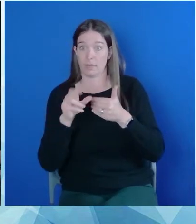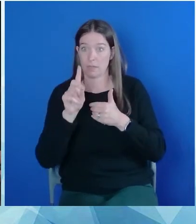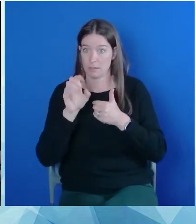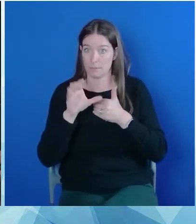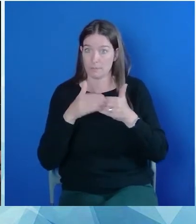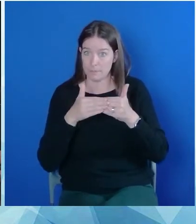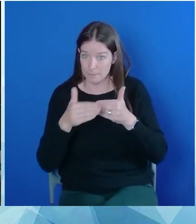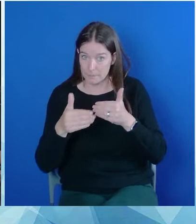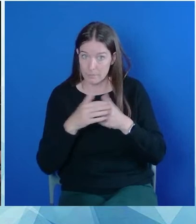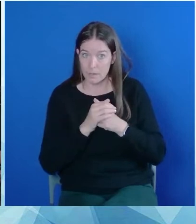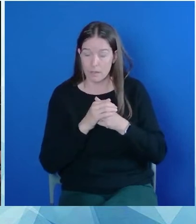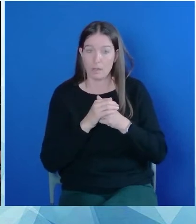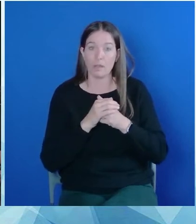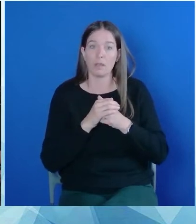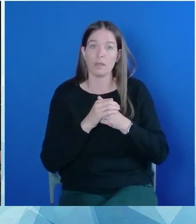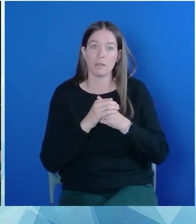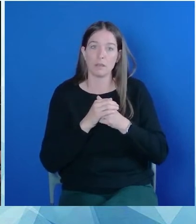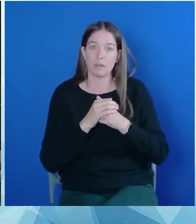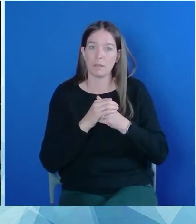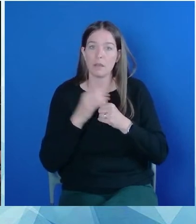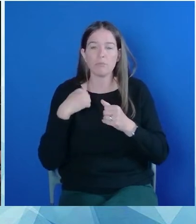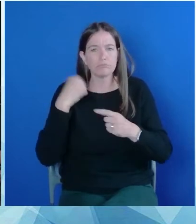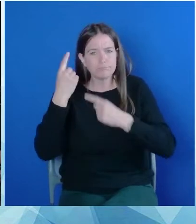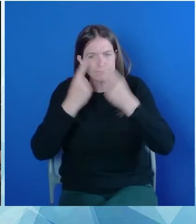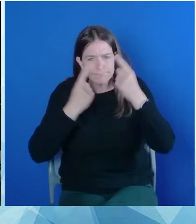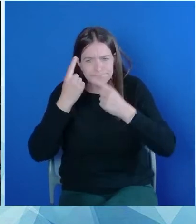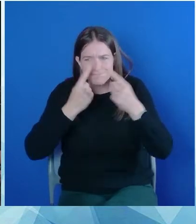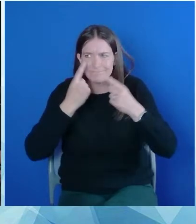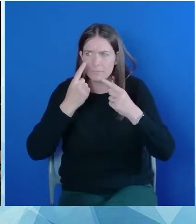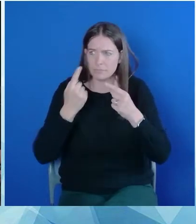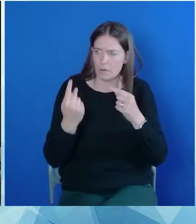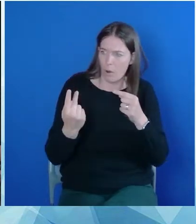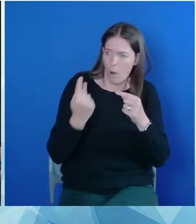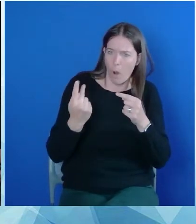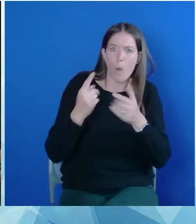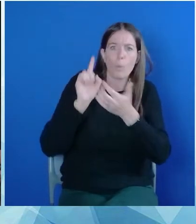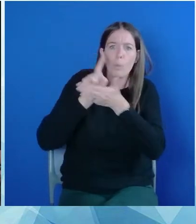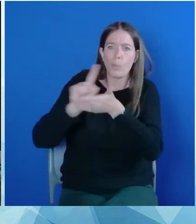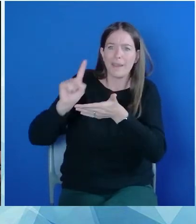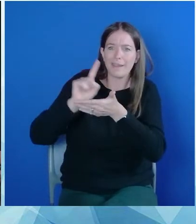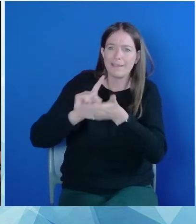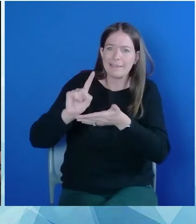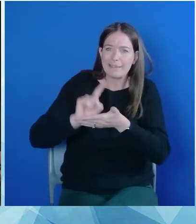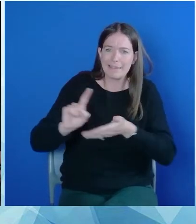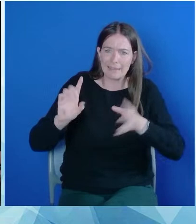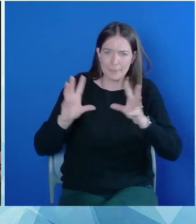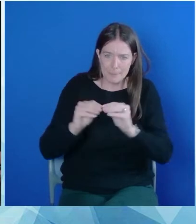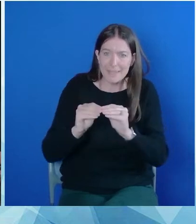and going back to all of the meetings that we had on a weekly basis,